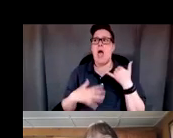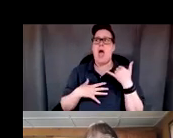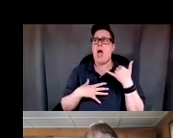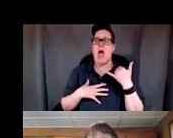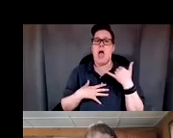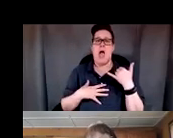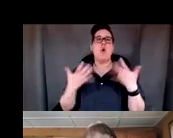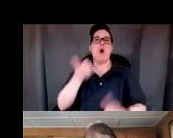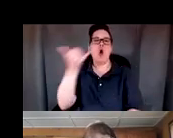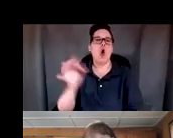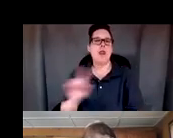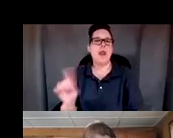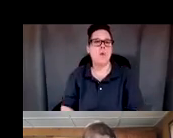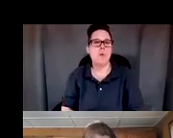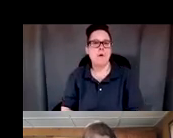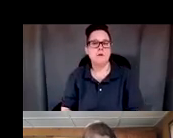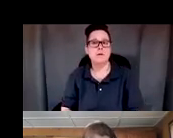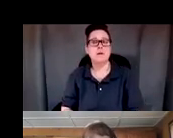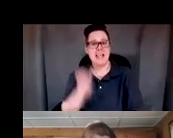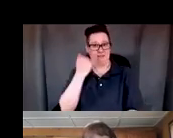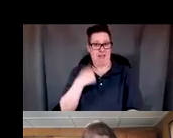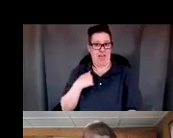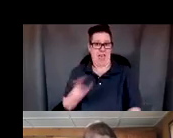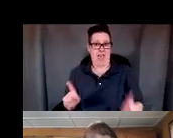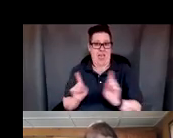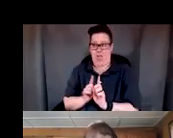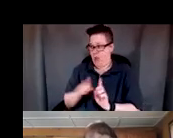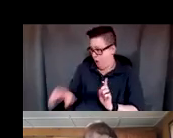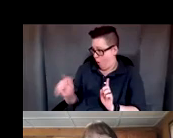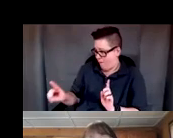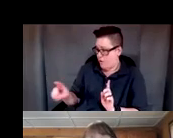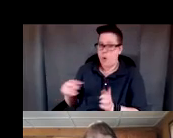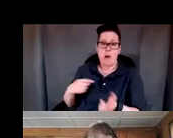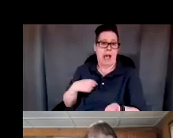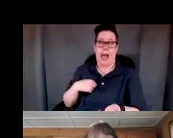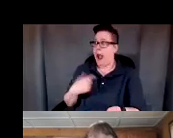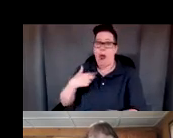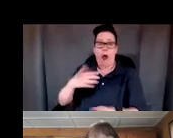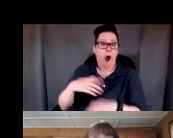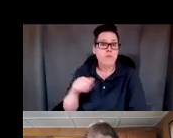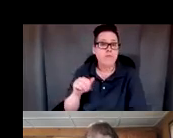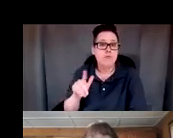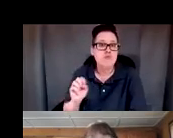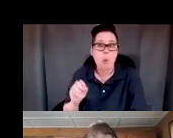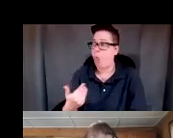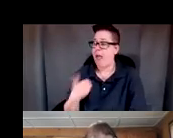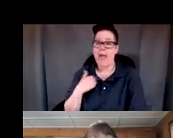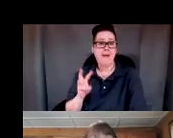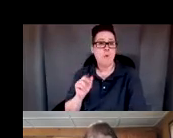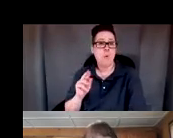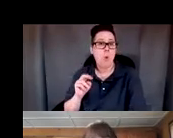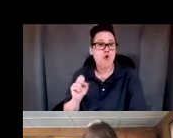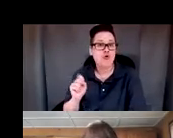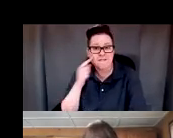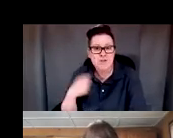911. Many people who are with the ones that are overdosing are people that are on parole, have an outstanding warrant, or something